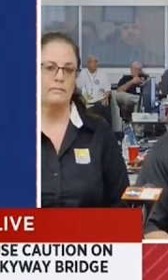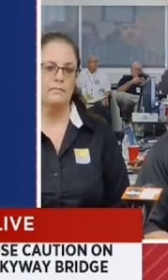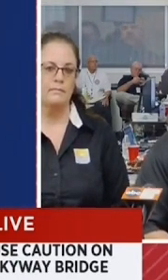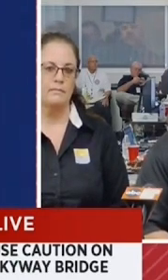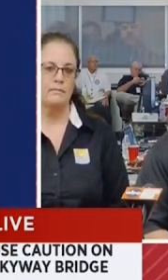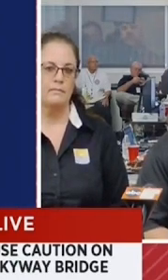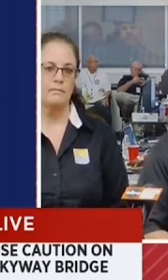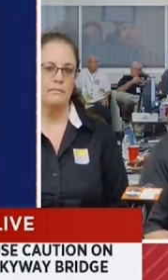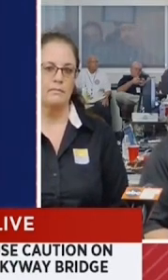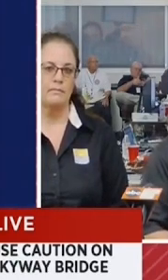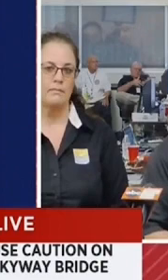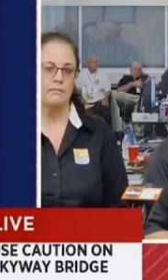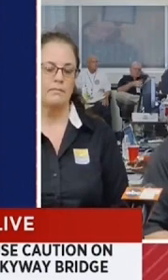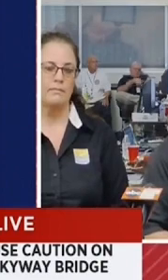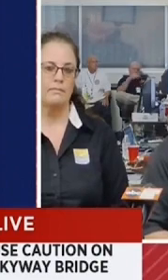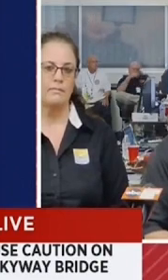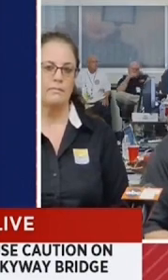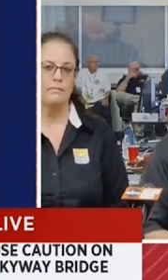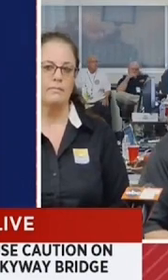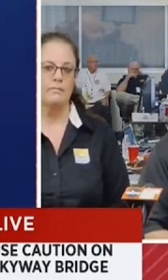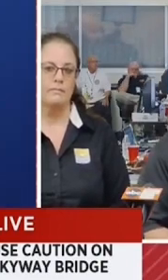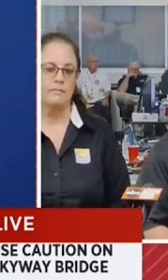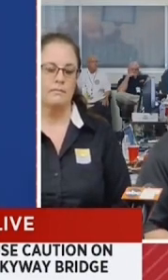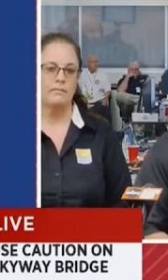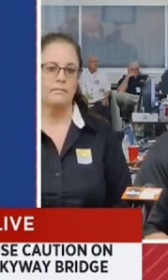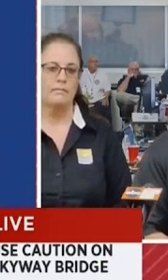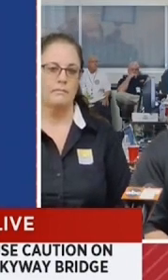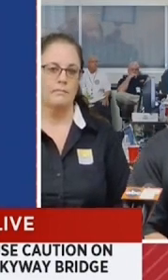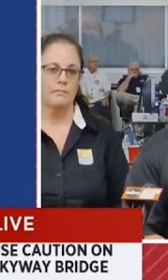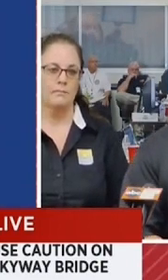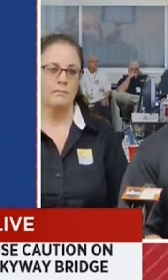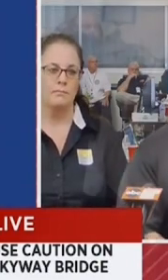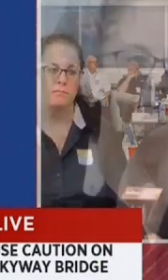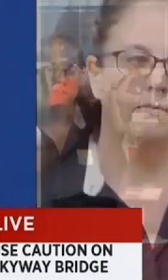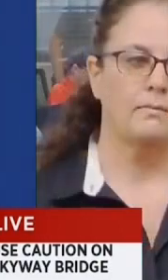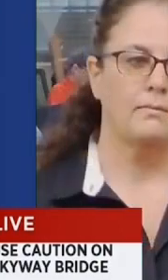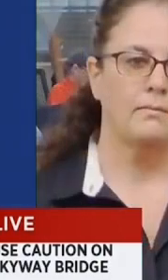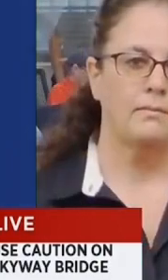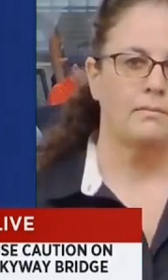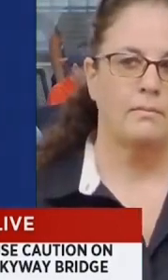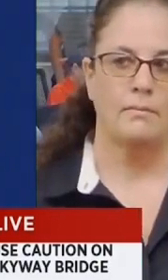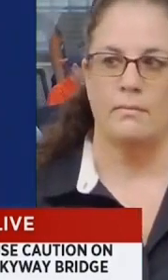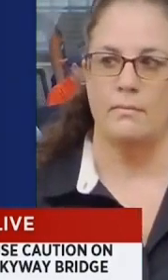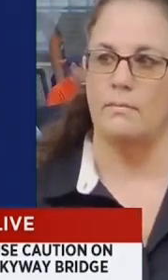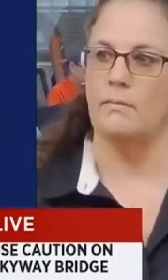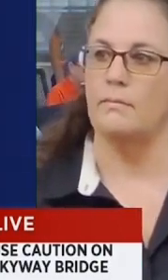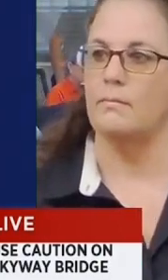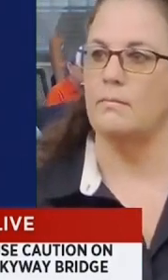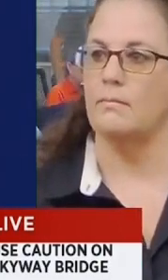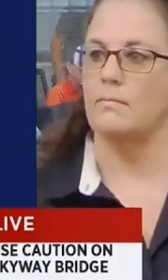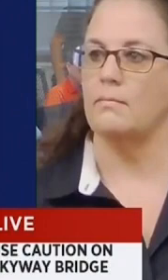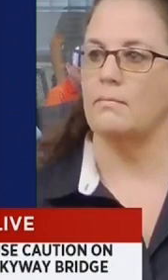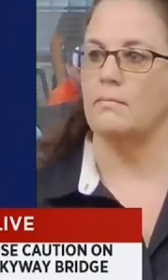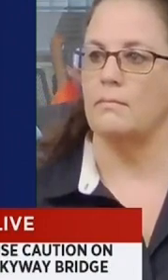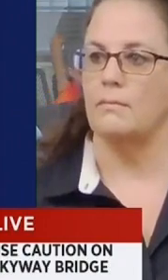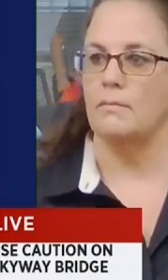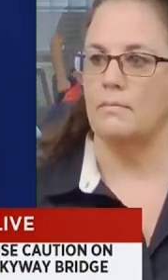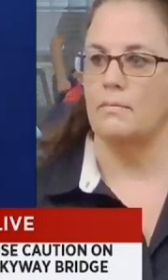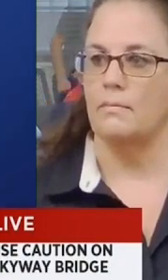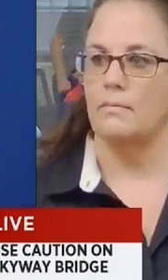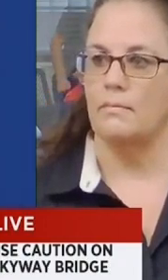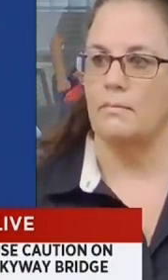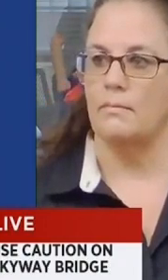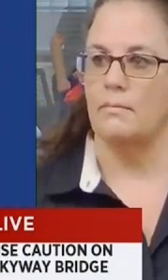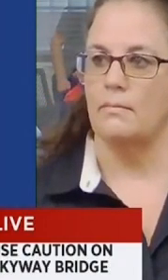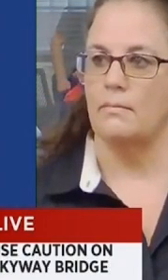is at 7 p.m. from the National Weather Service. So I'll open up to any questions. How long will you be receiving citizens in the shelters? I mean,